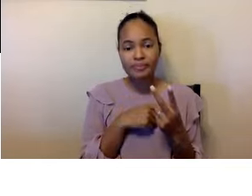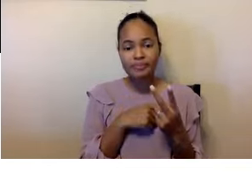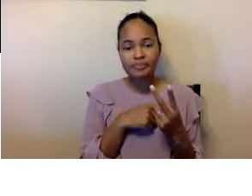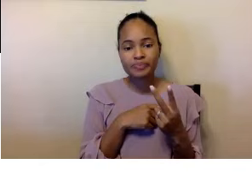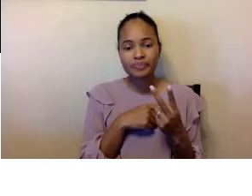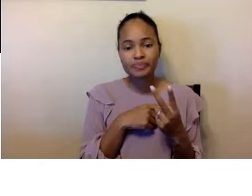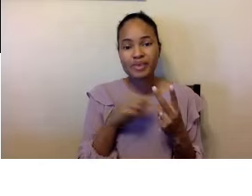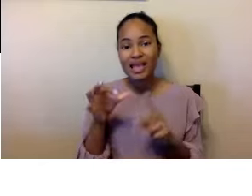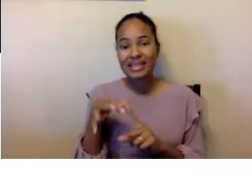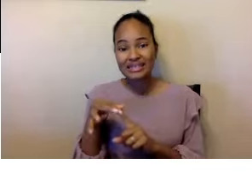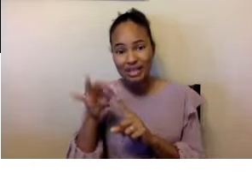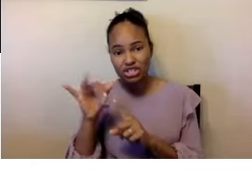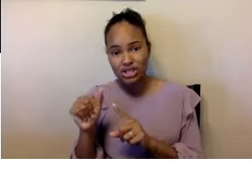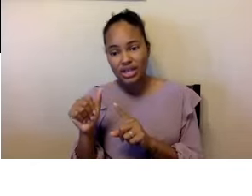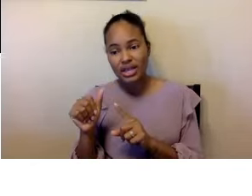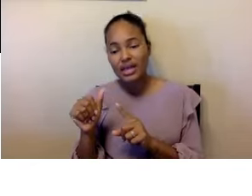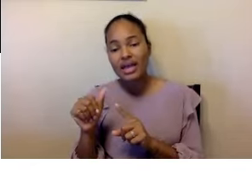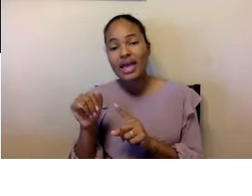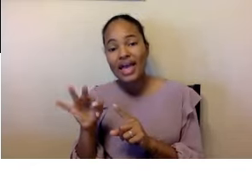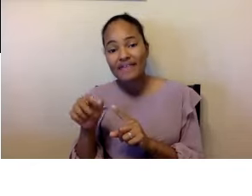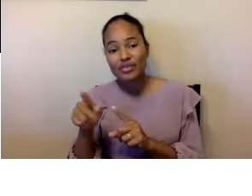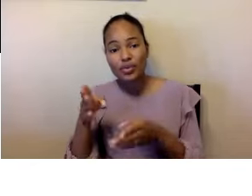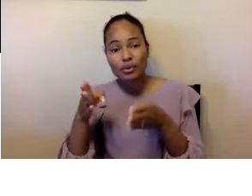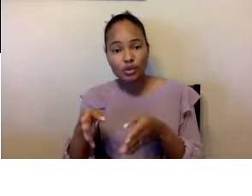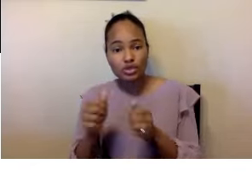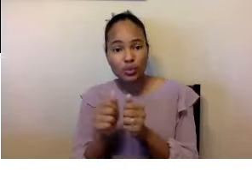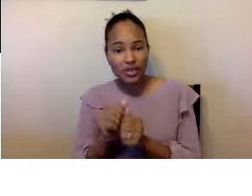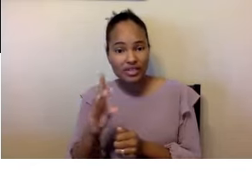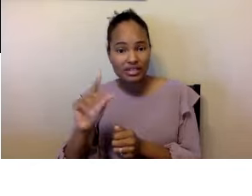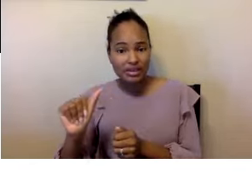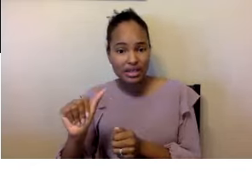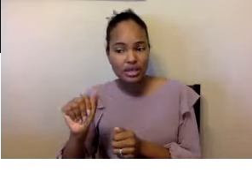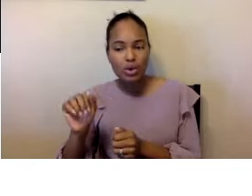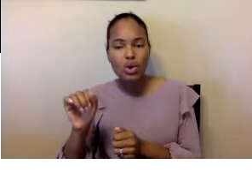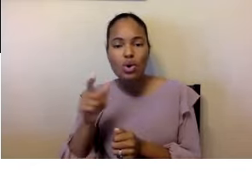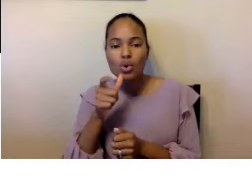especially if you're a person with a disability who wants to be in the self-advocacy movement.